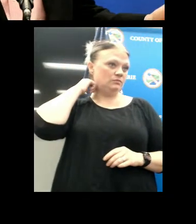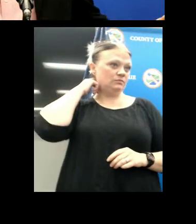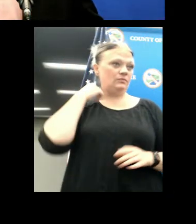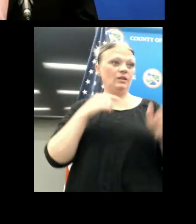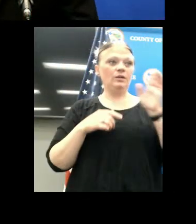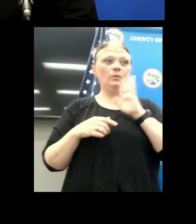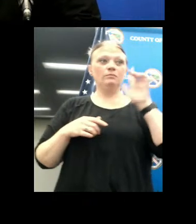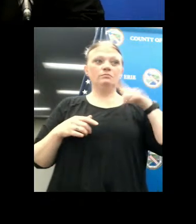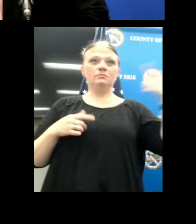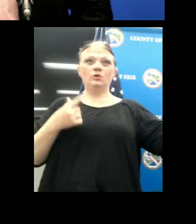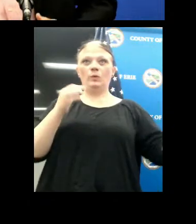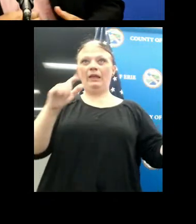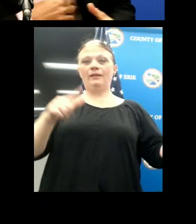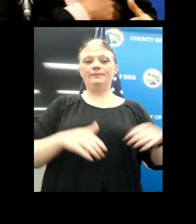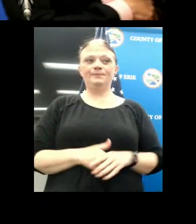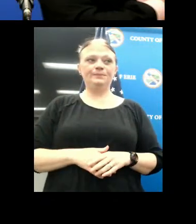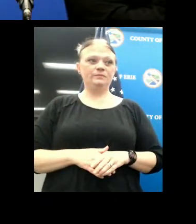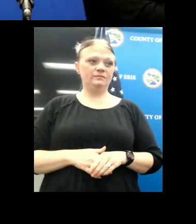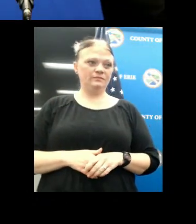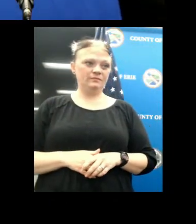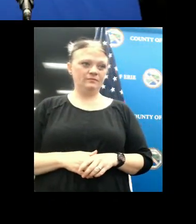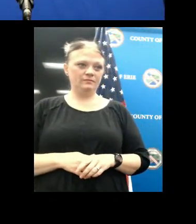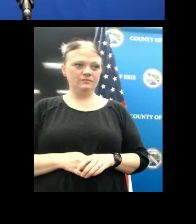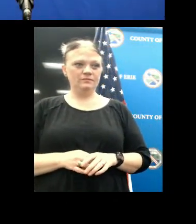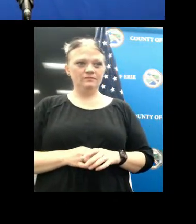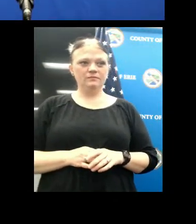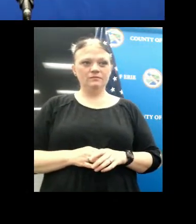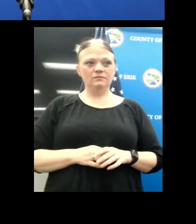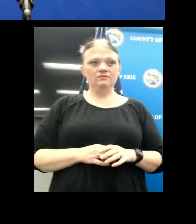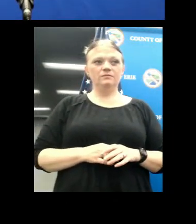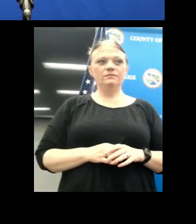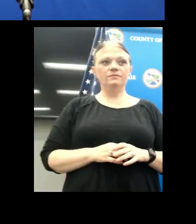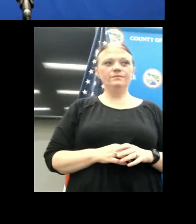I'll turn it back over to Gail. Thank you.